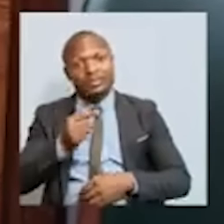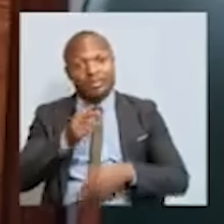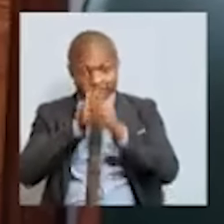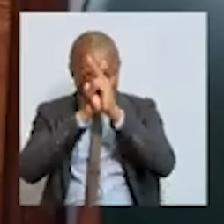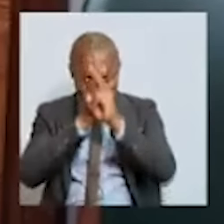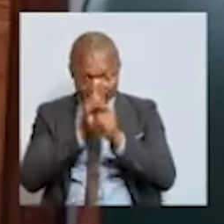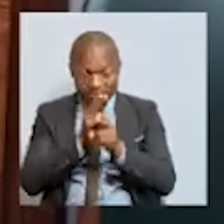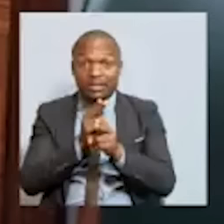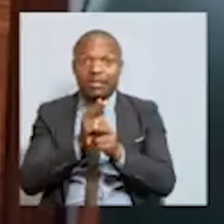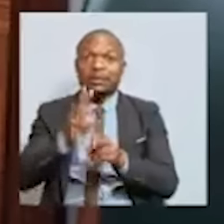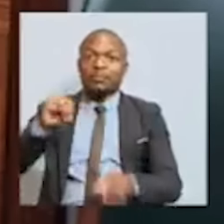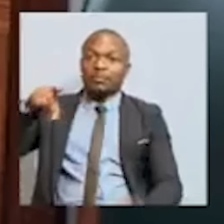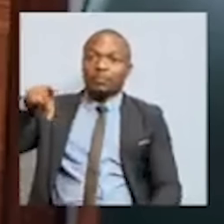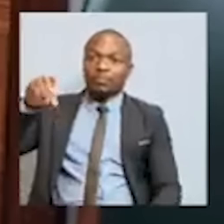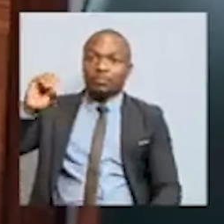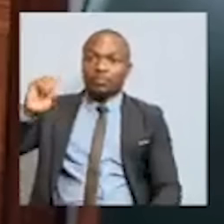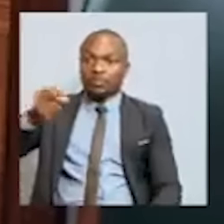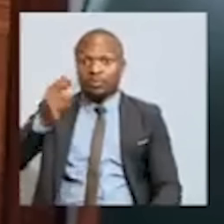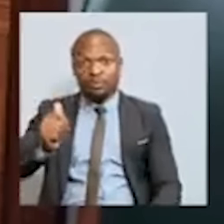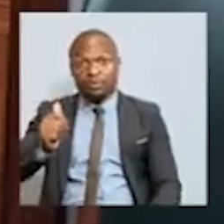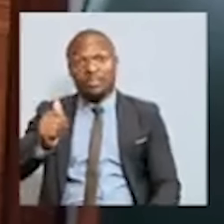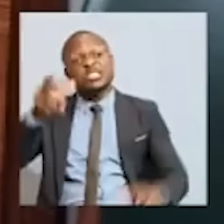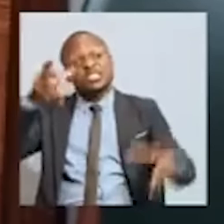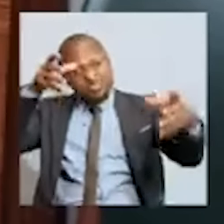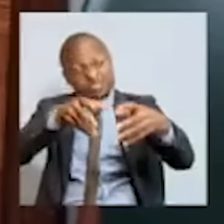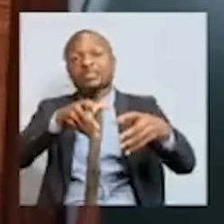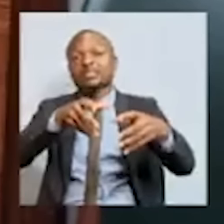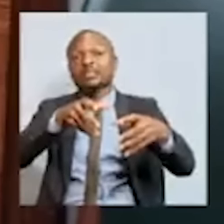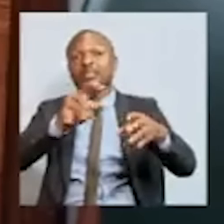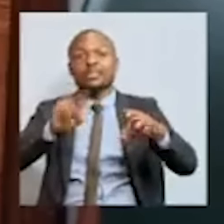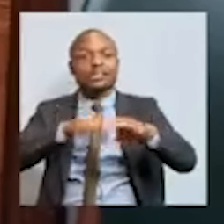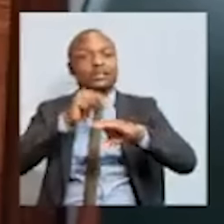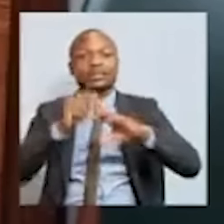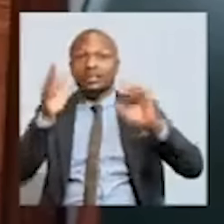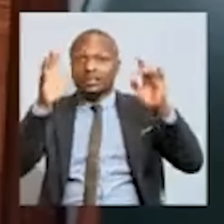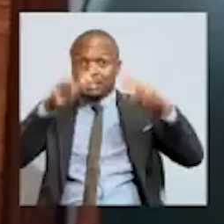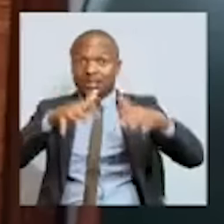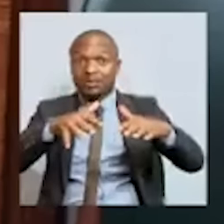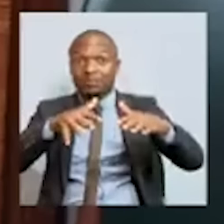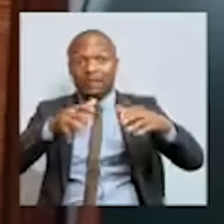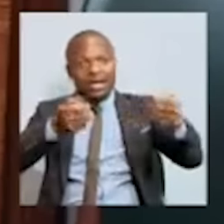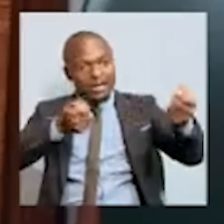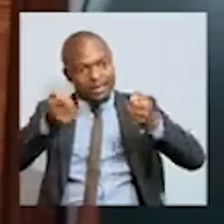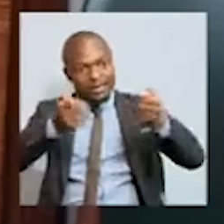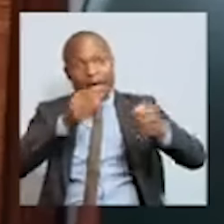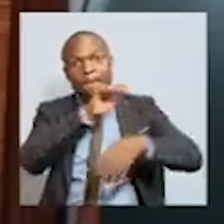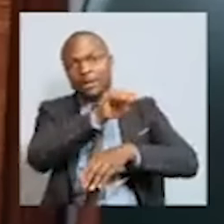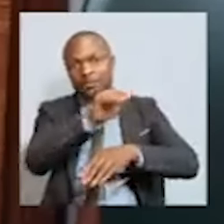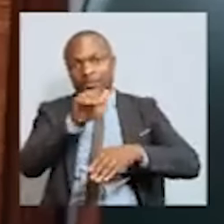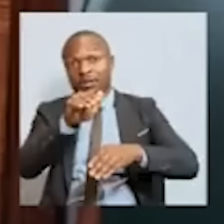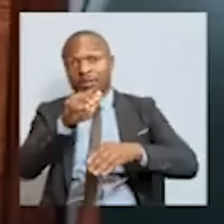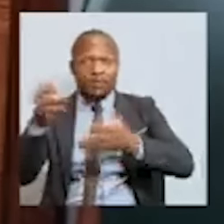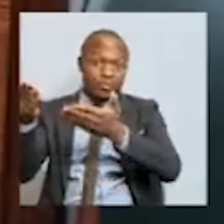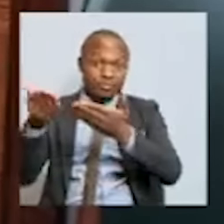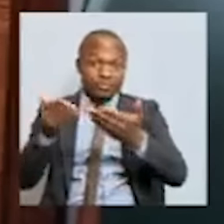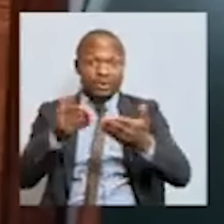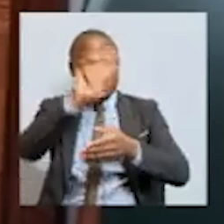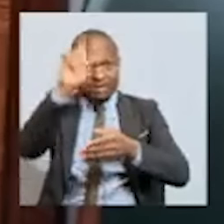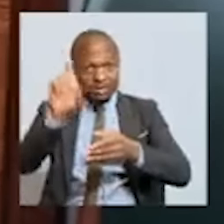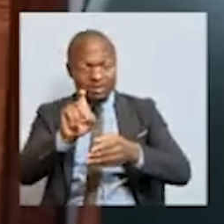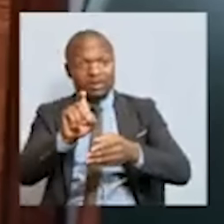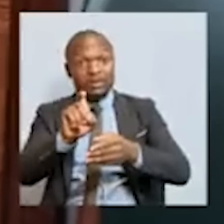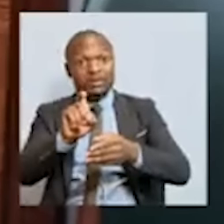Honorable M. Imposha MP strangled him in the National Assembly car park for raising a question to him